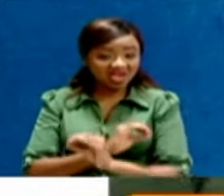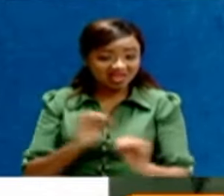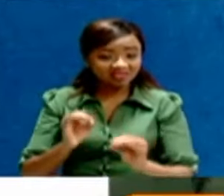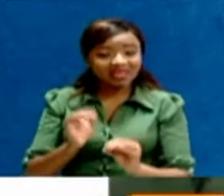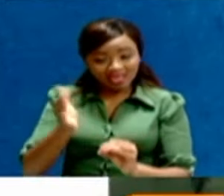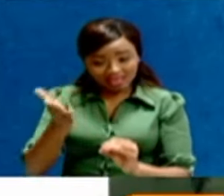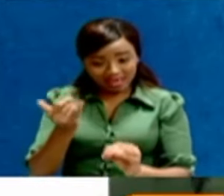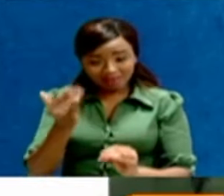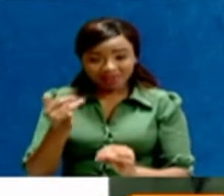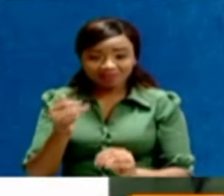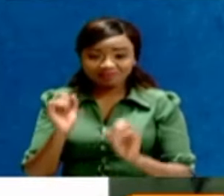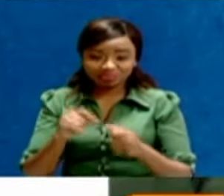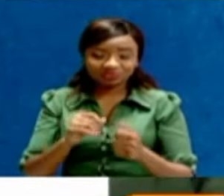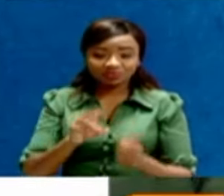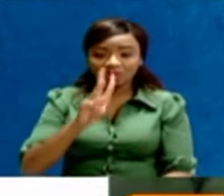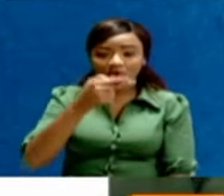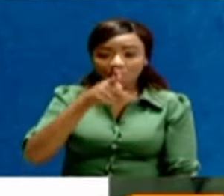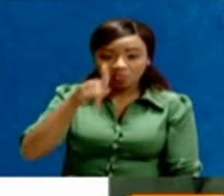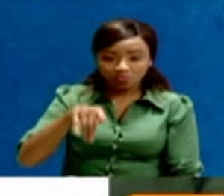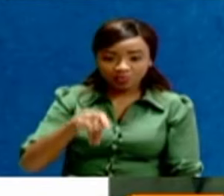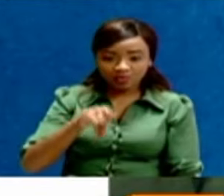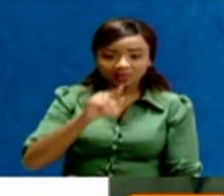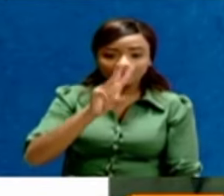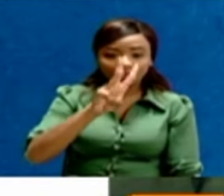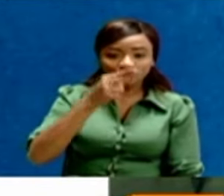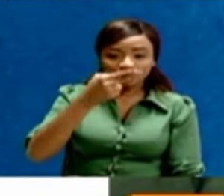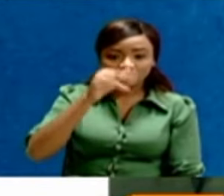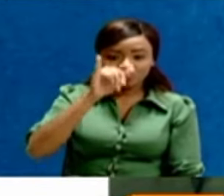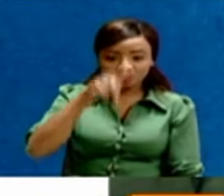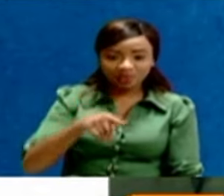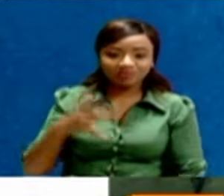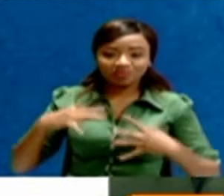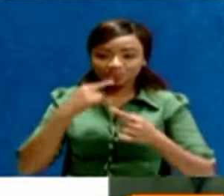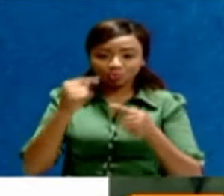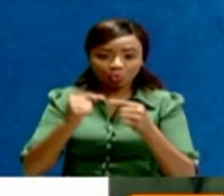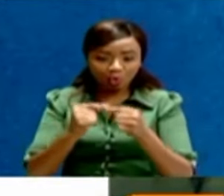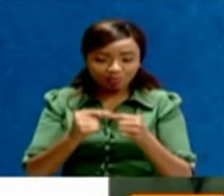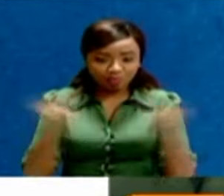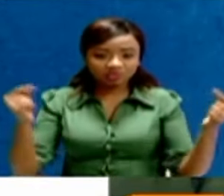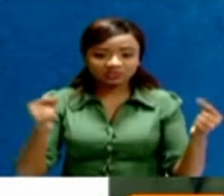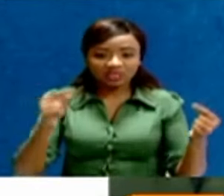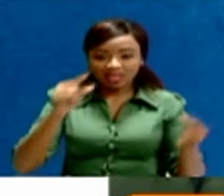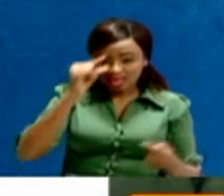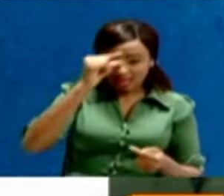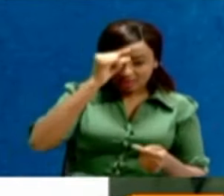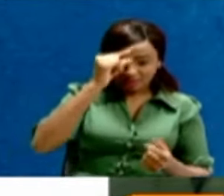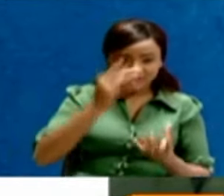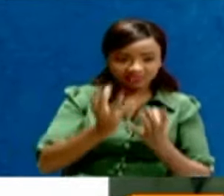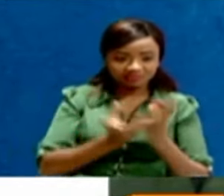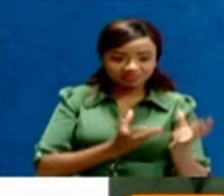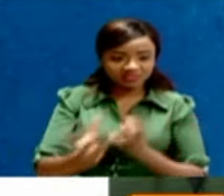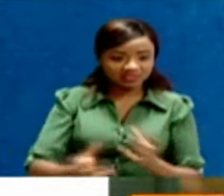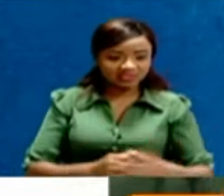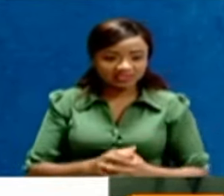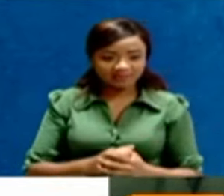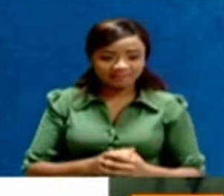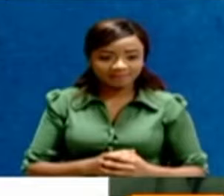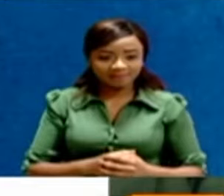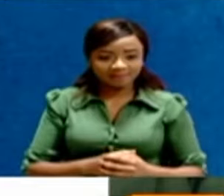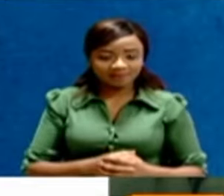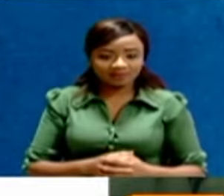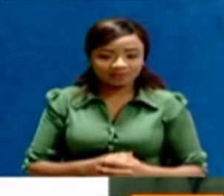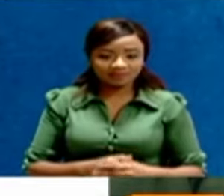soon we shall be cracking the whip of the party against those who went against official government business that was